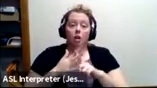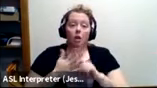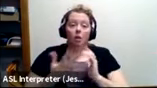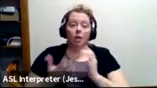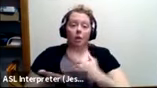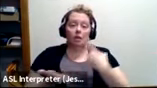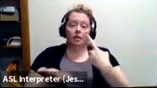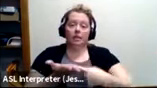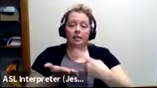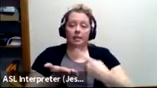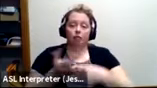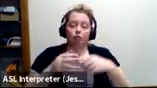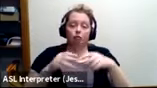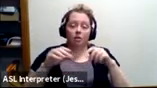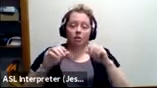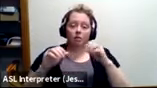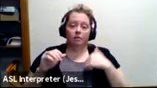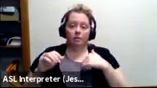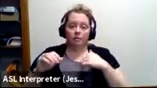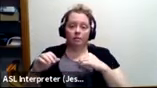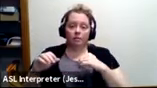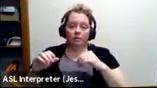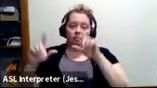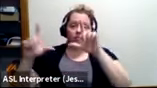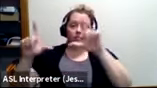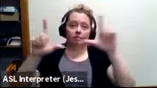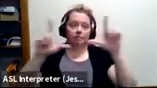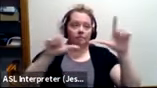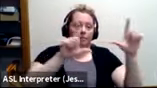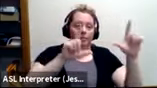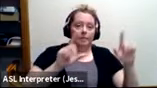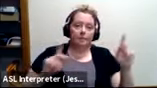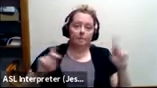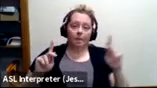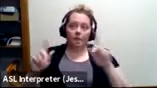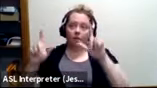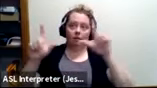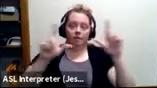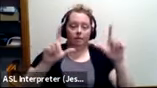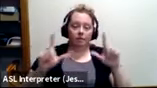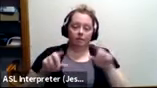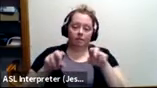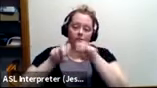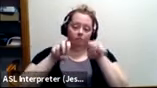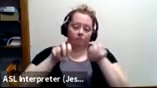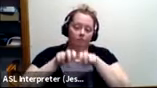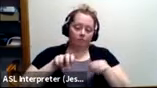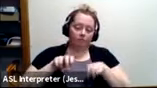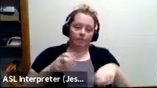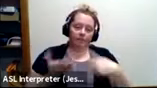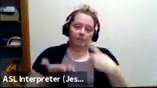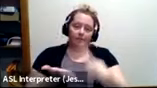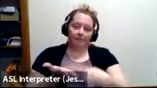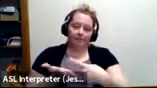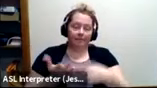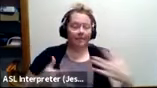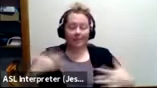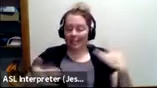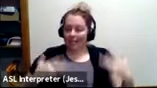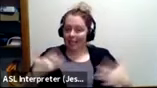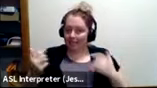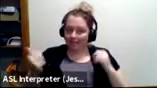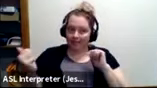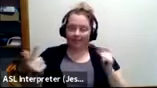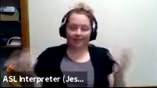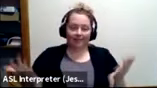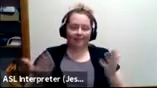discussion, and I'm so excited to have everyone here with me. Just kicking the panel off, I'm going to introduce